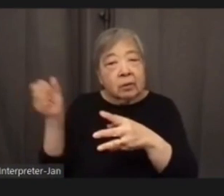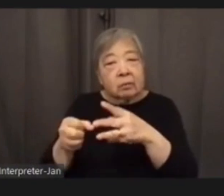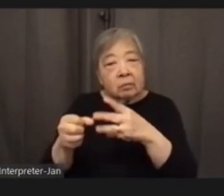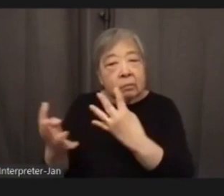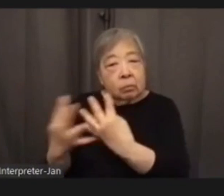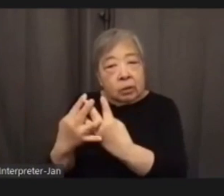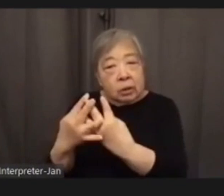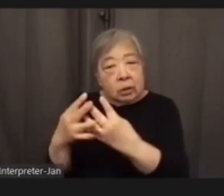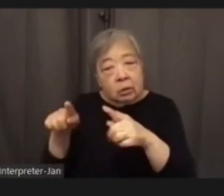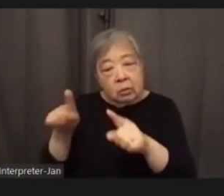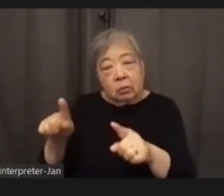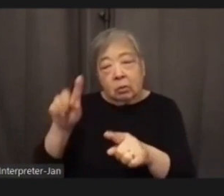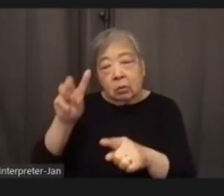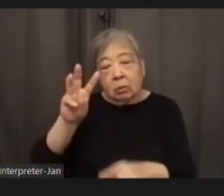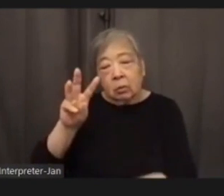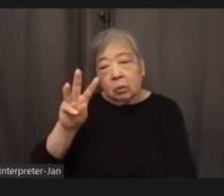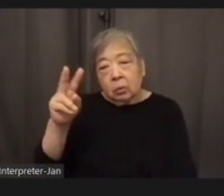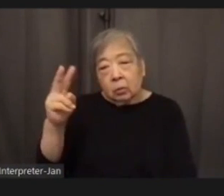II.